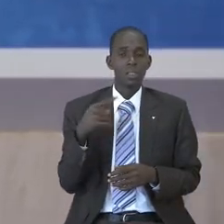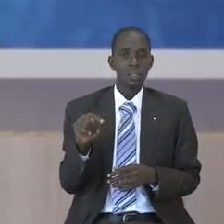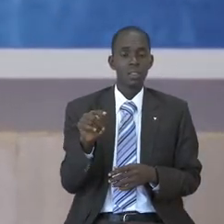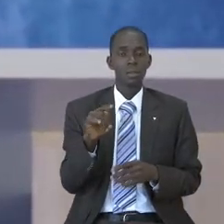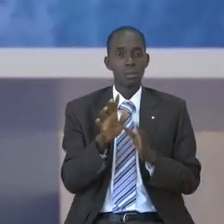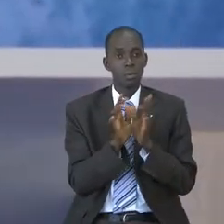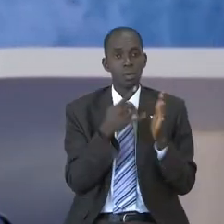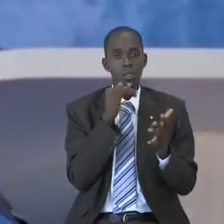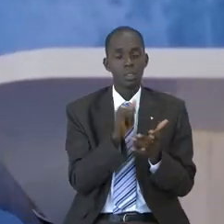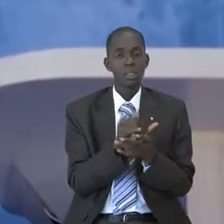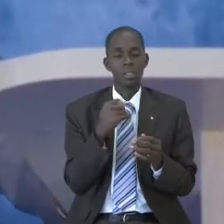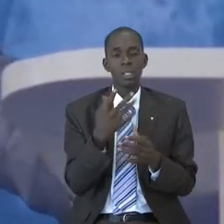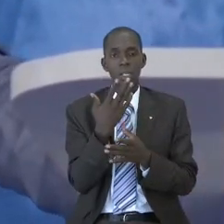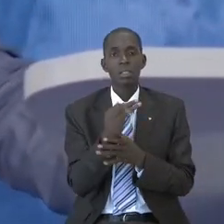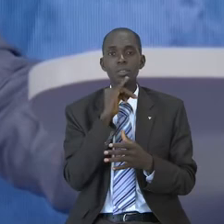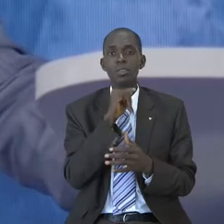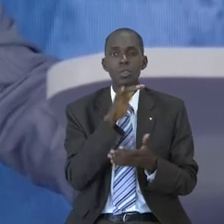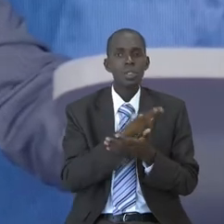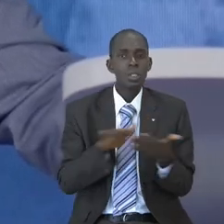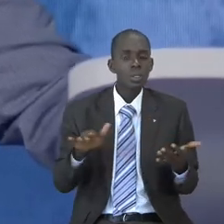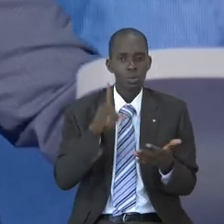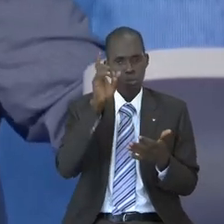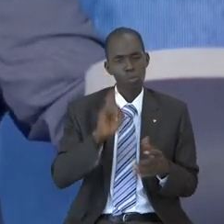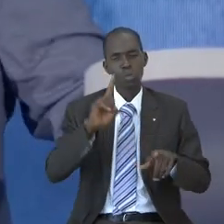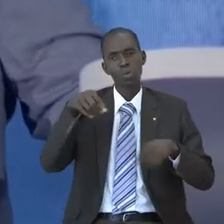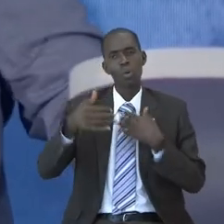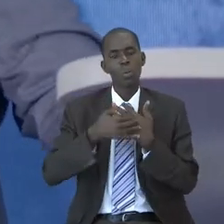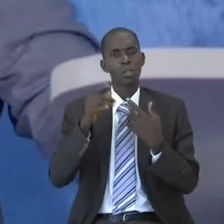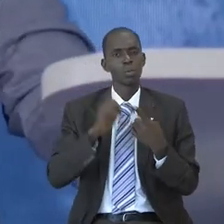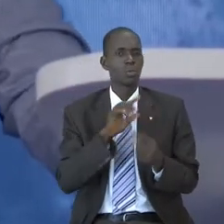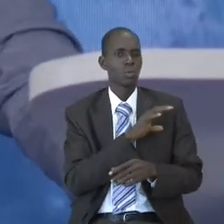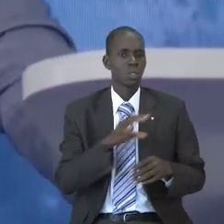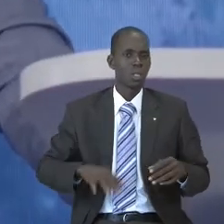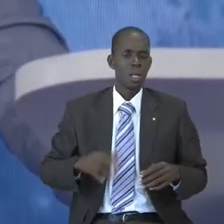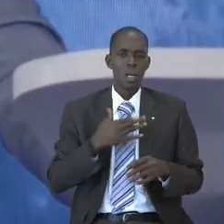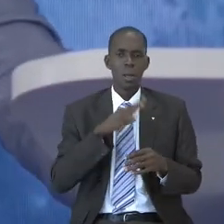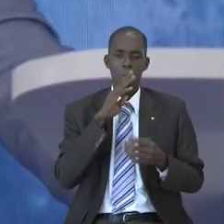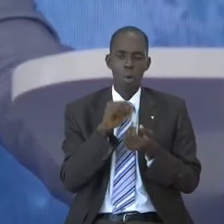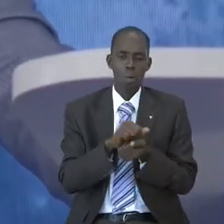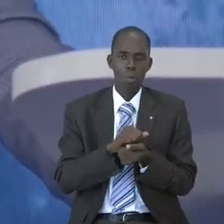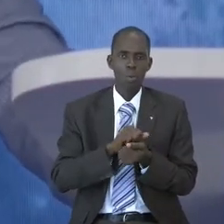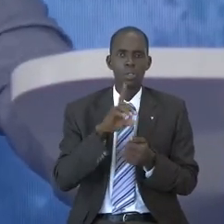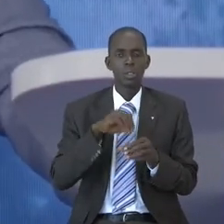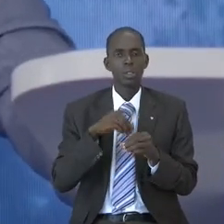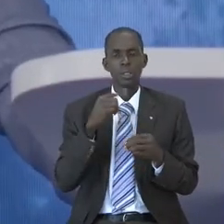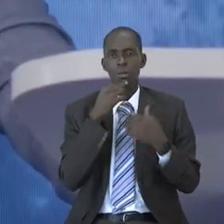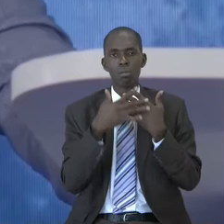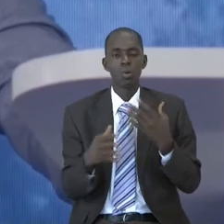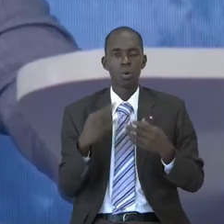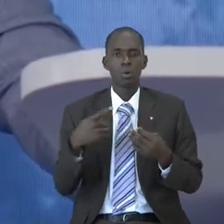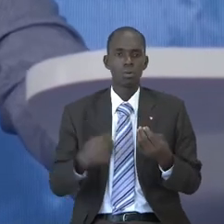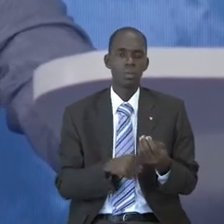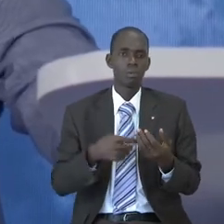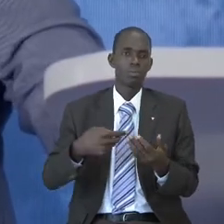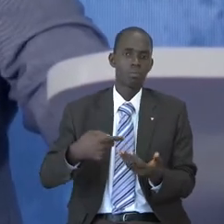hands are not clean, we must go to Christ and be washed in the blood of the Lamb. All the